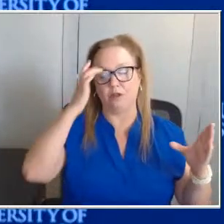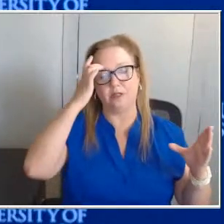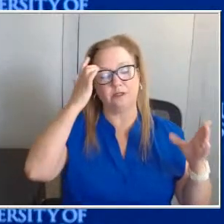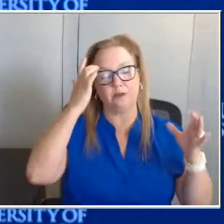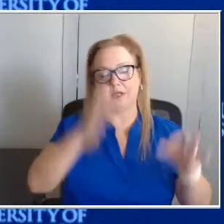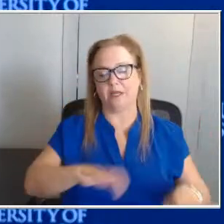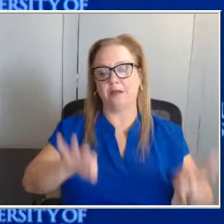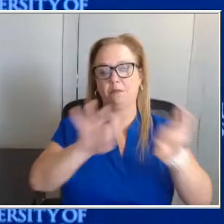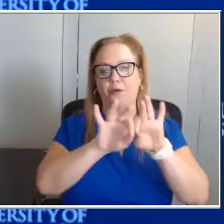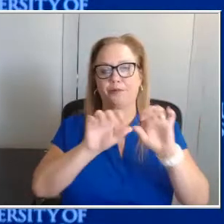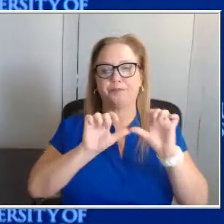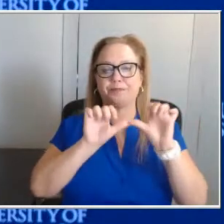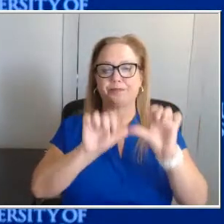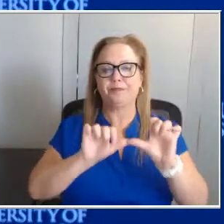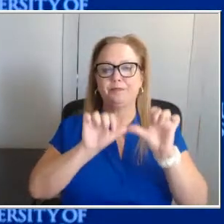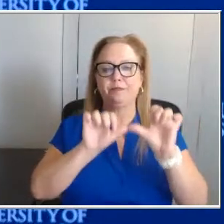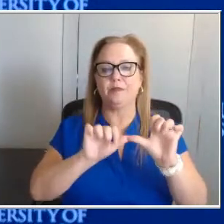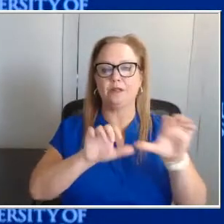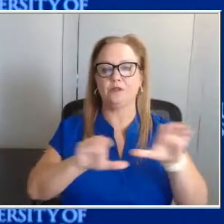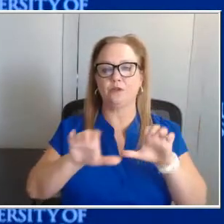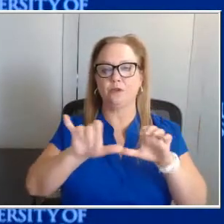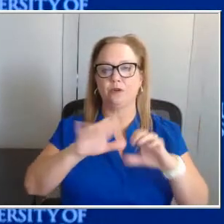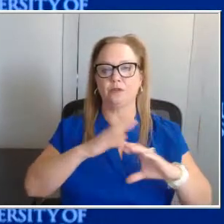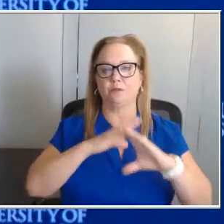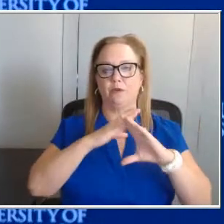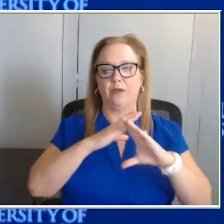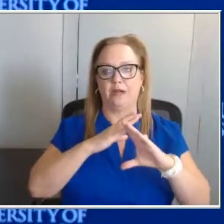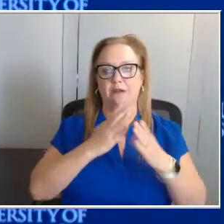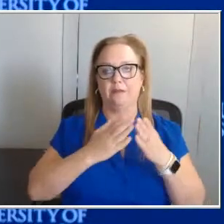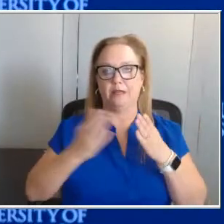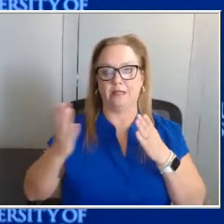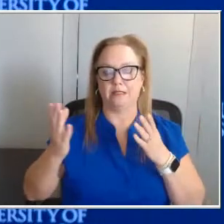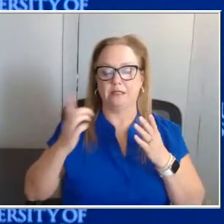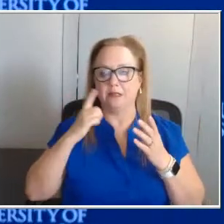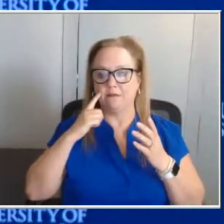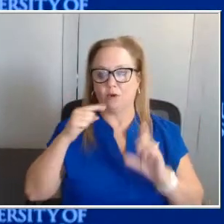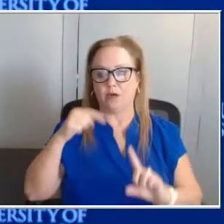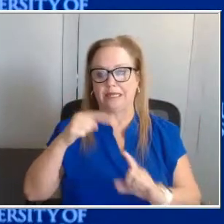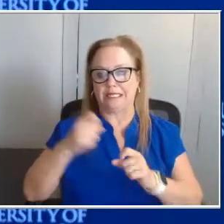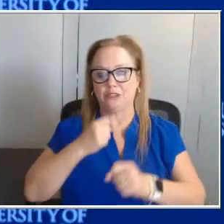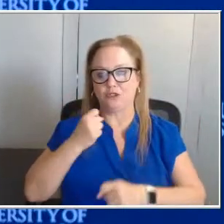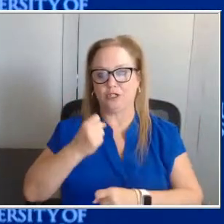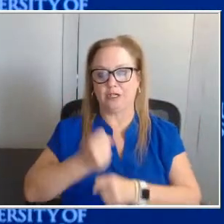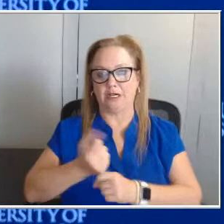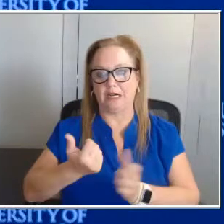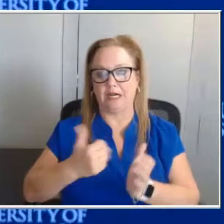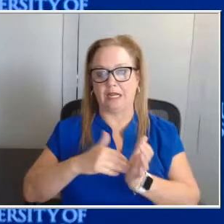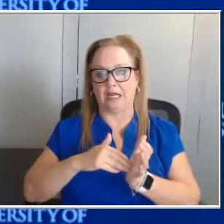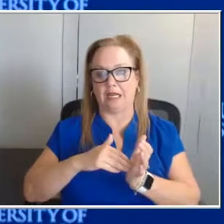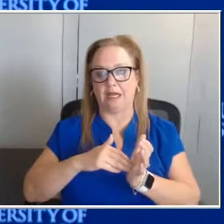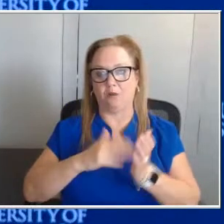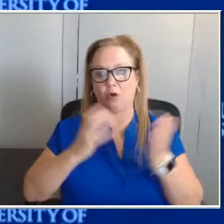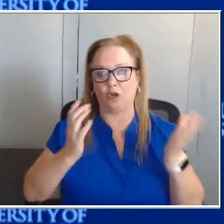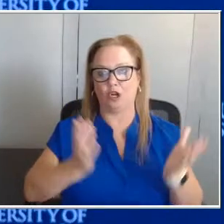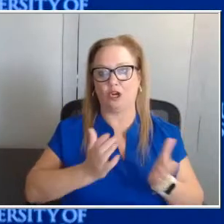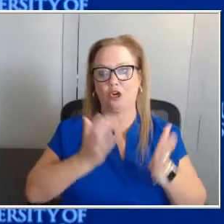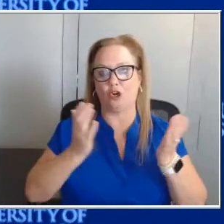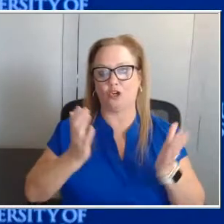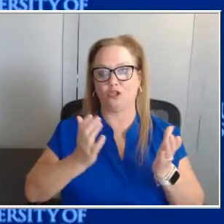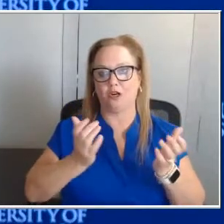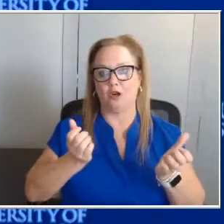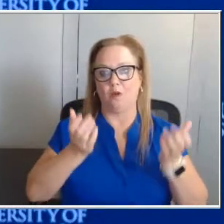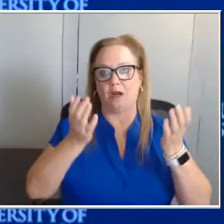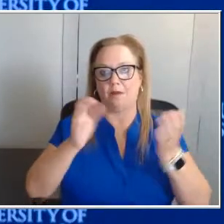continue to do those preventive measures. And for this year, we're going to strongly encourage and recommend